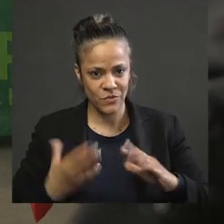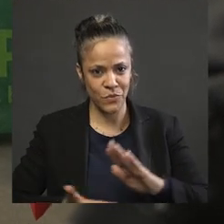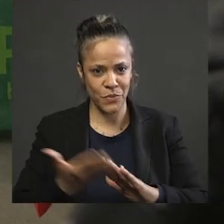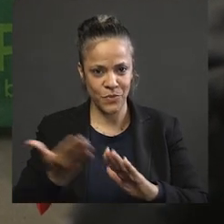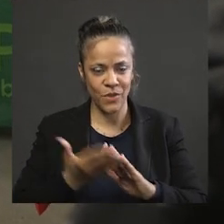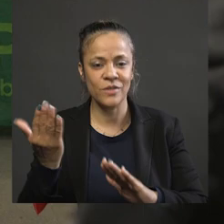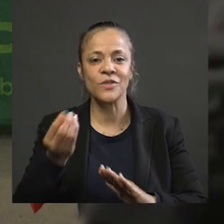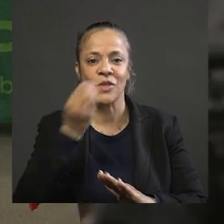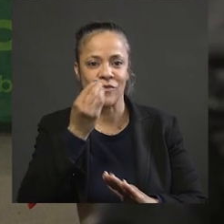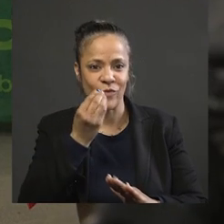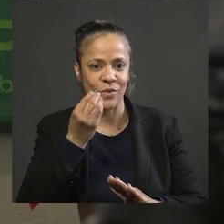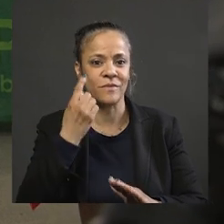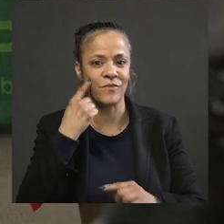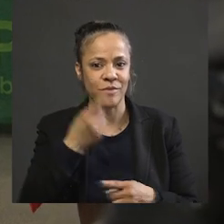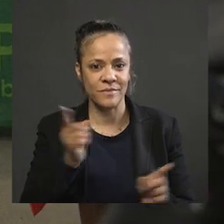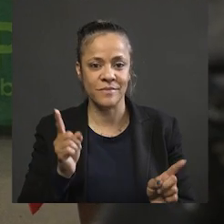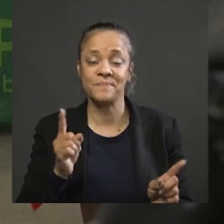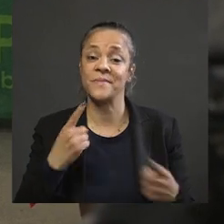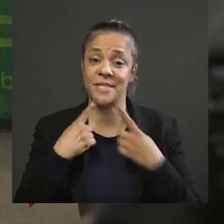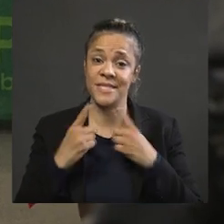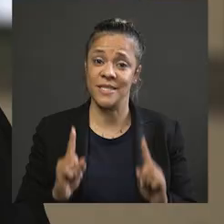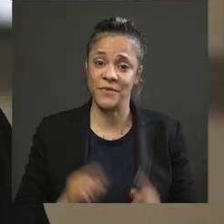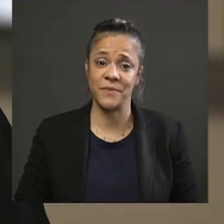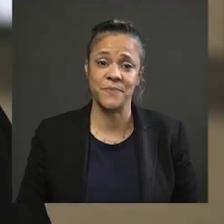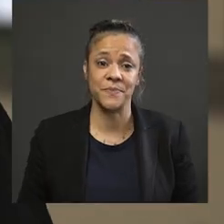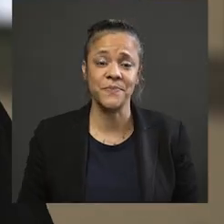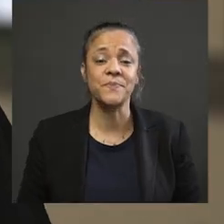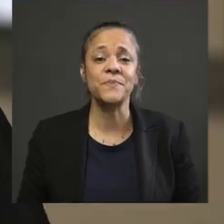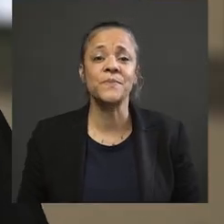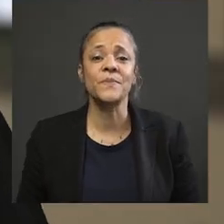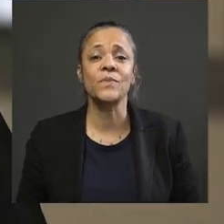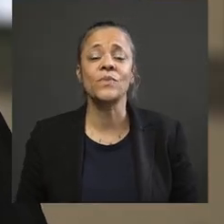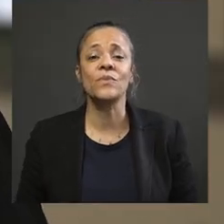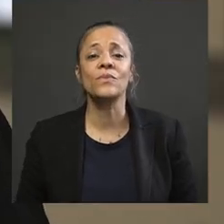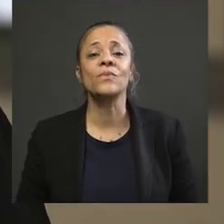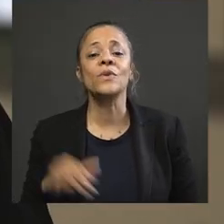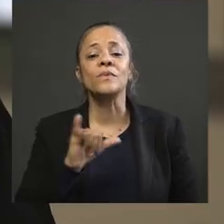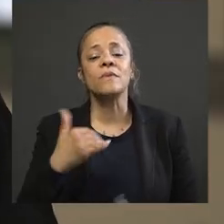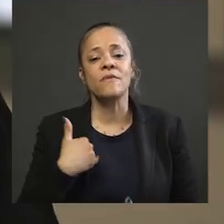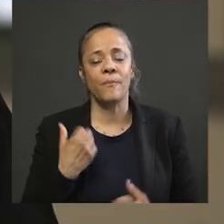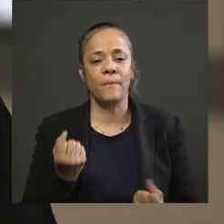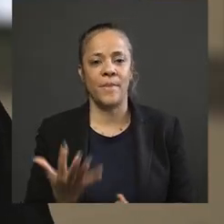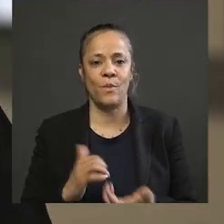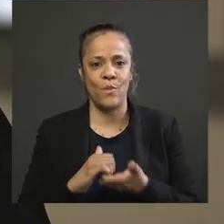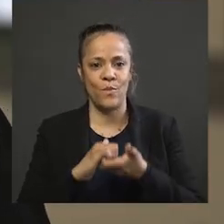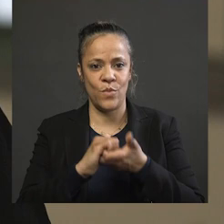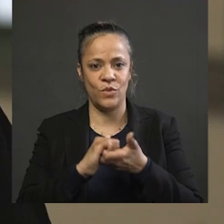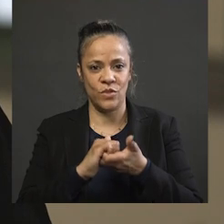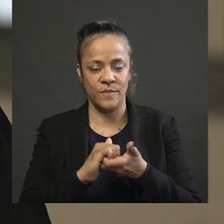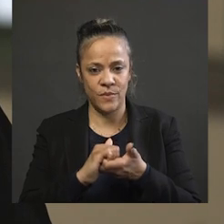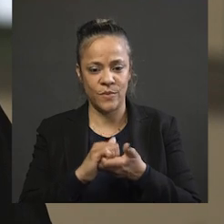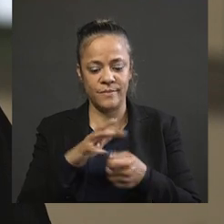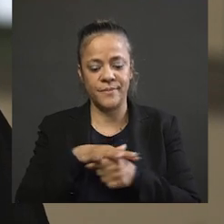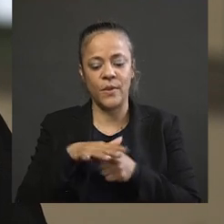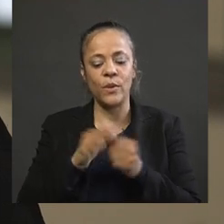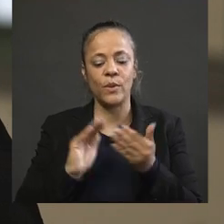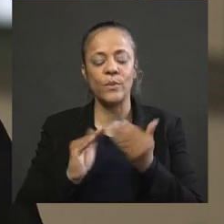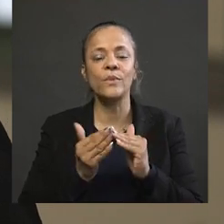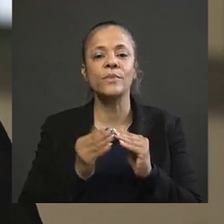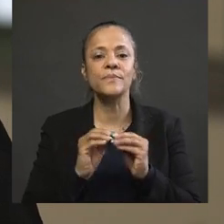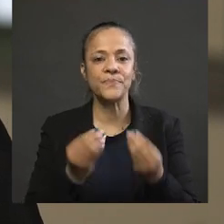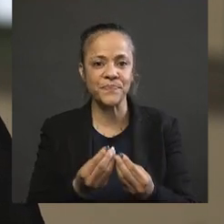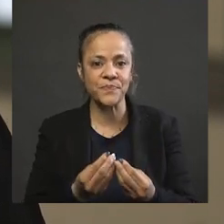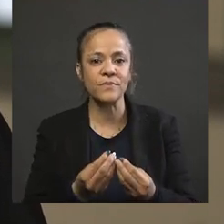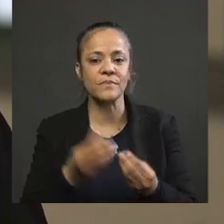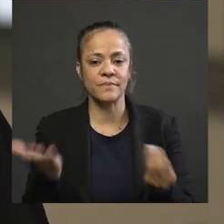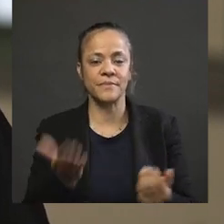pantry that has been successful and effective. We also have many partnerships with local community